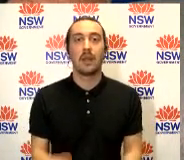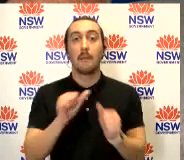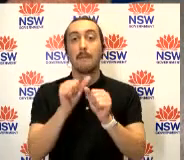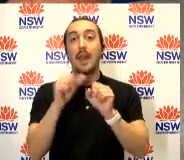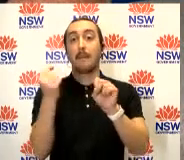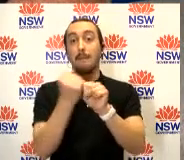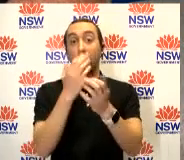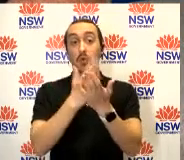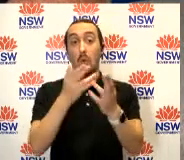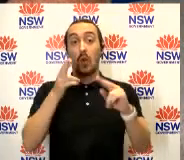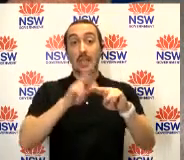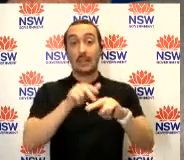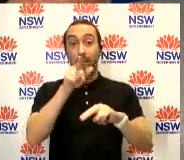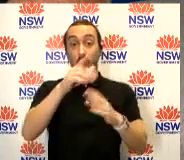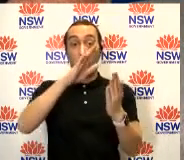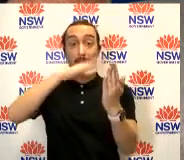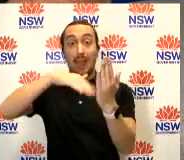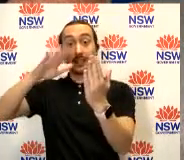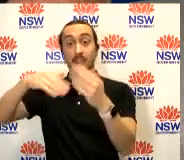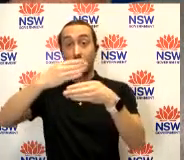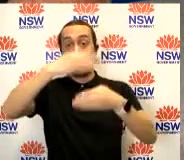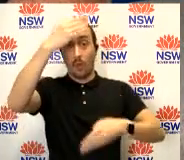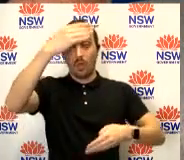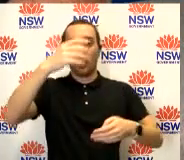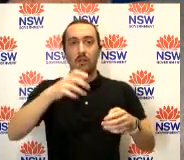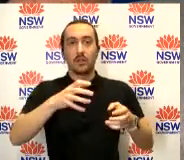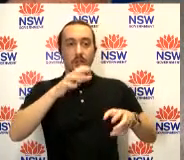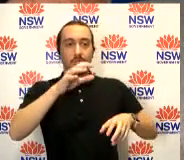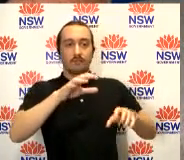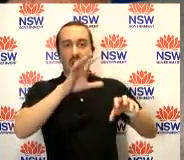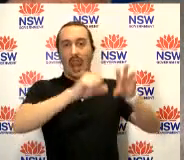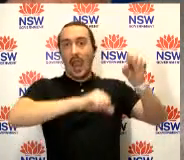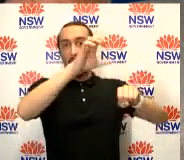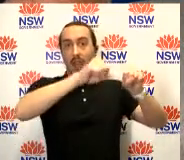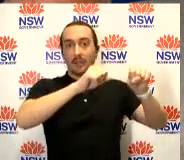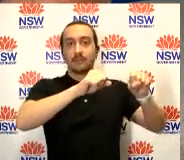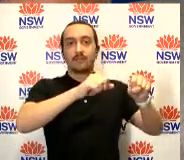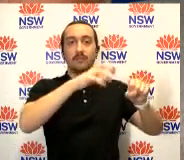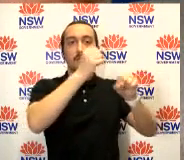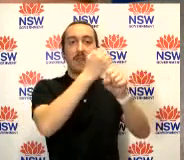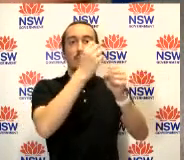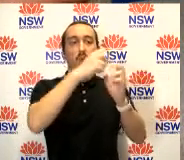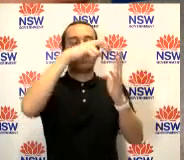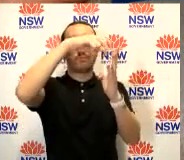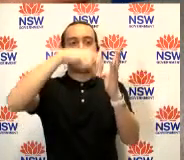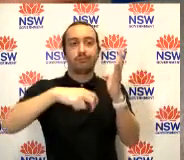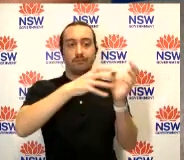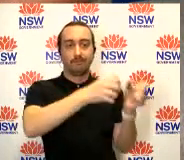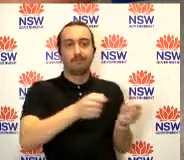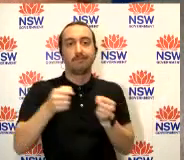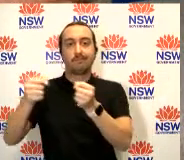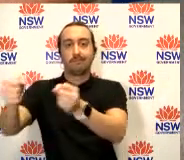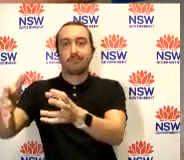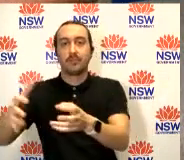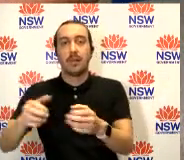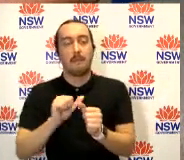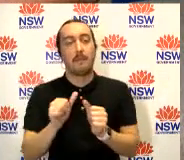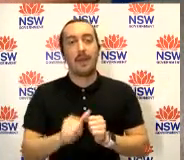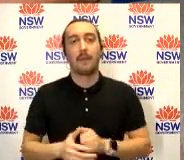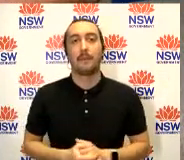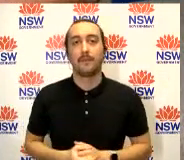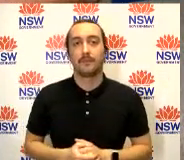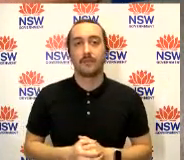and do that a lot or face the wrong way, it's the wrong tool for that job. Yeah. And another thing that I see out on the site with